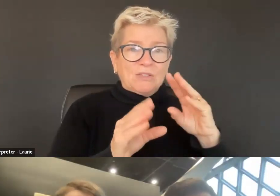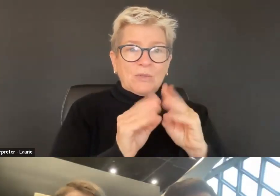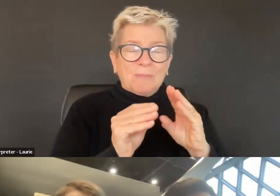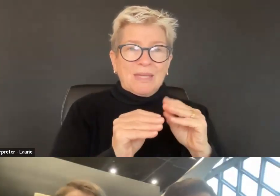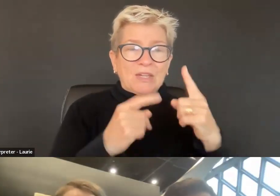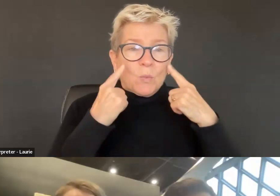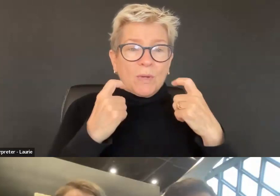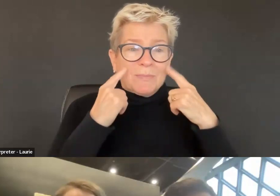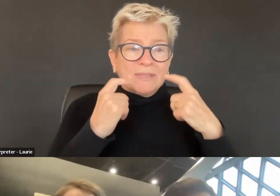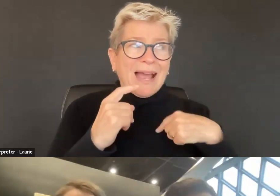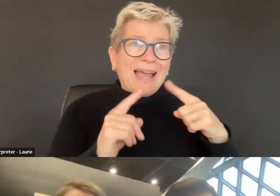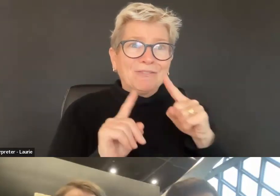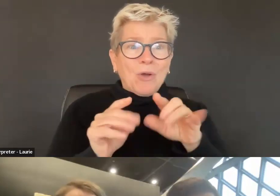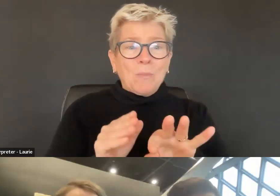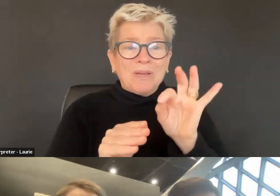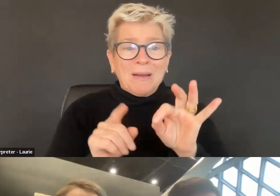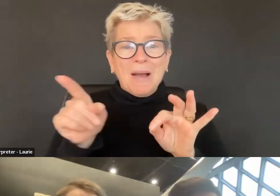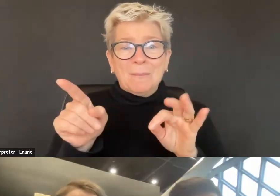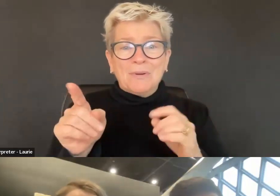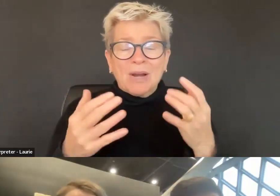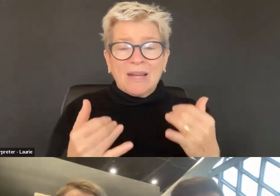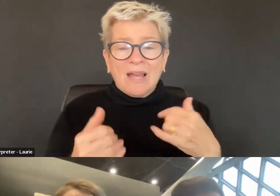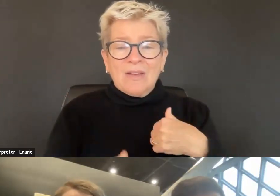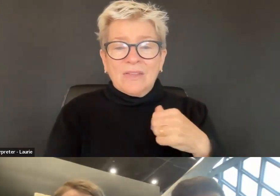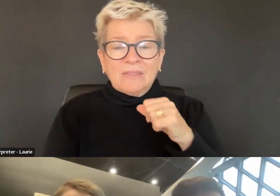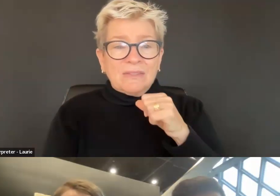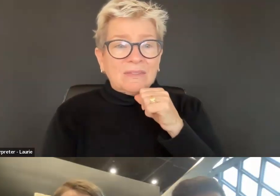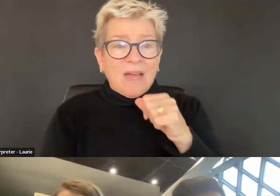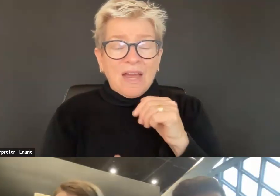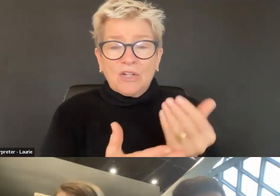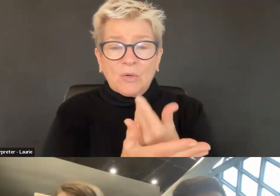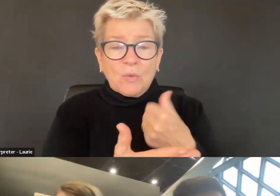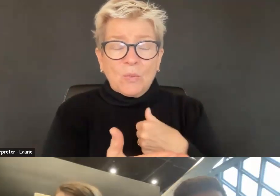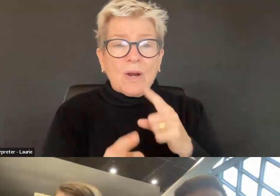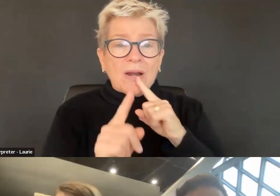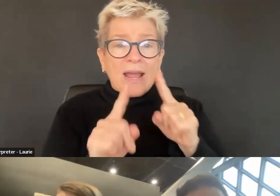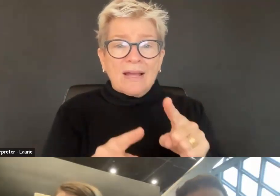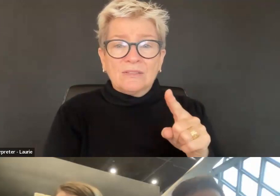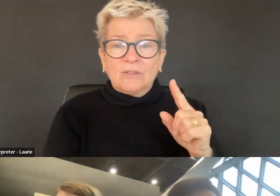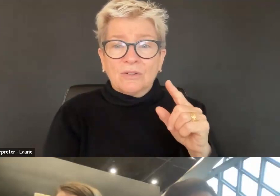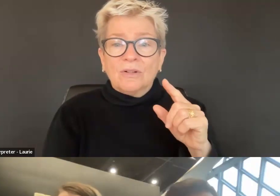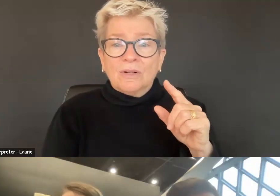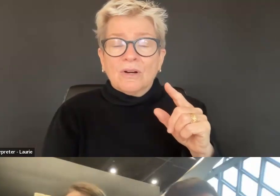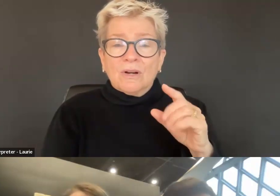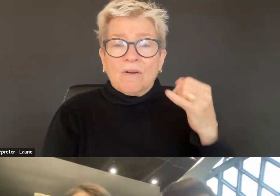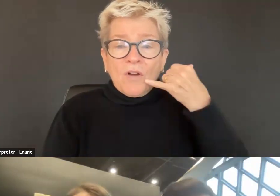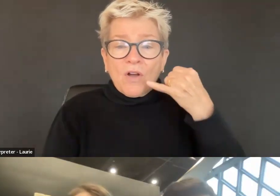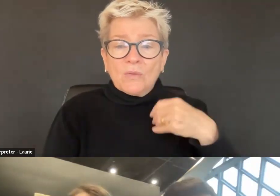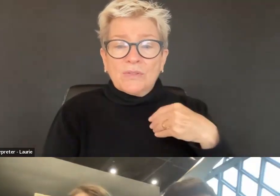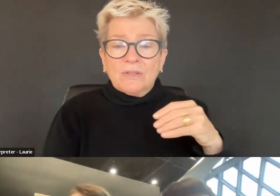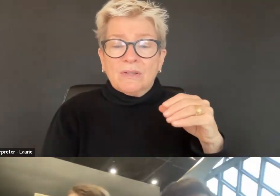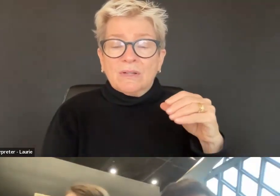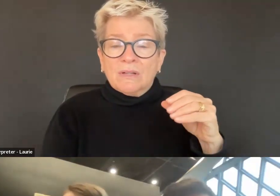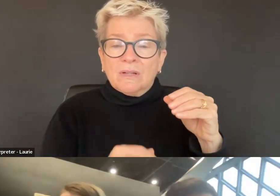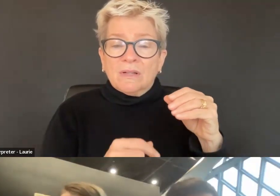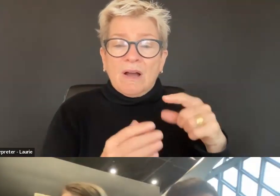to me on the regional crisis line where I answer calls of King County operated by Crisis Connections. Families and folks get